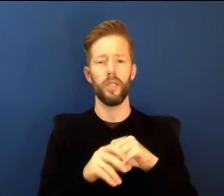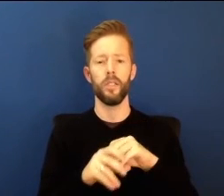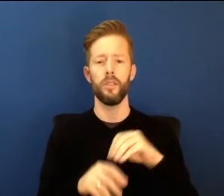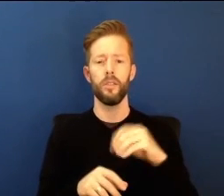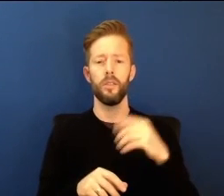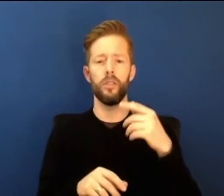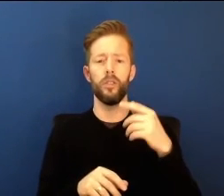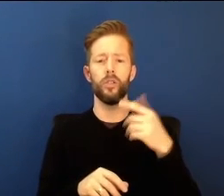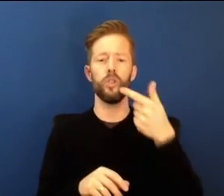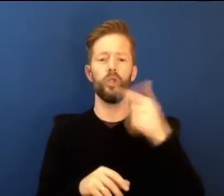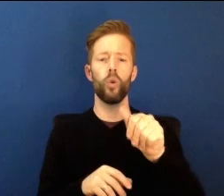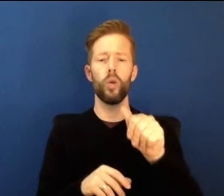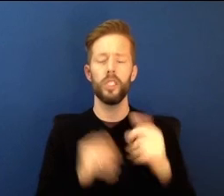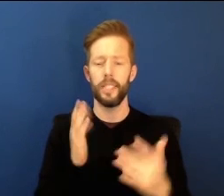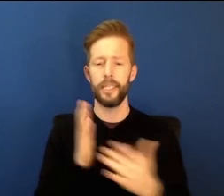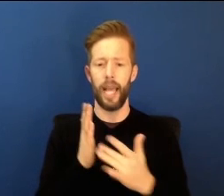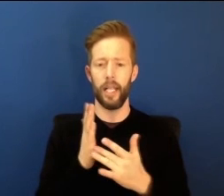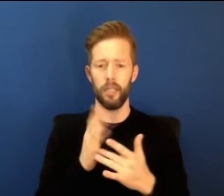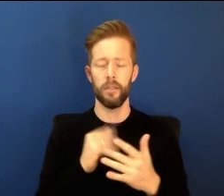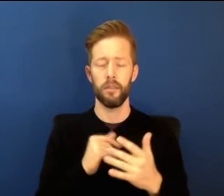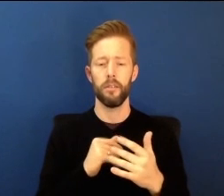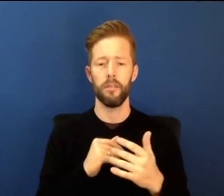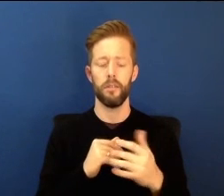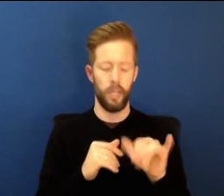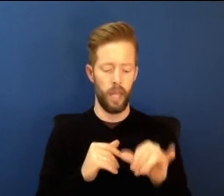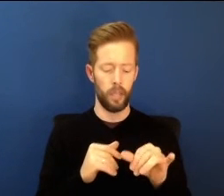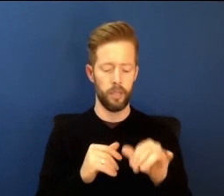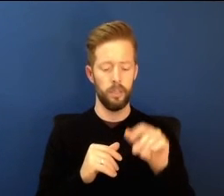Georgia Tech that are